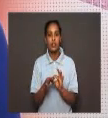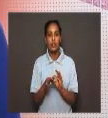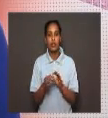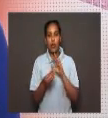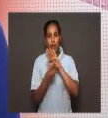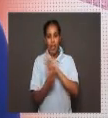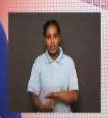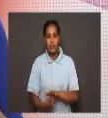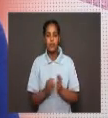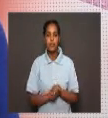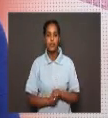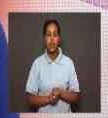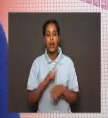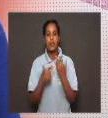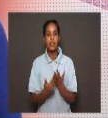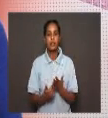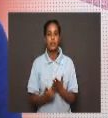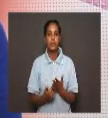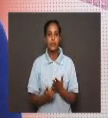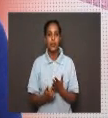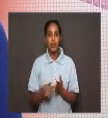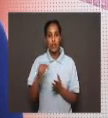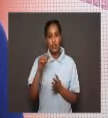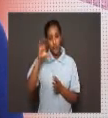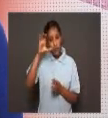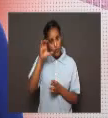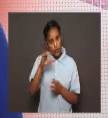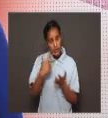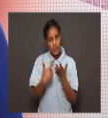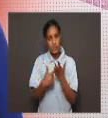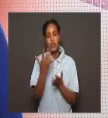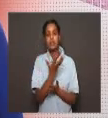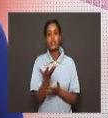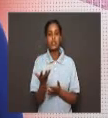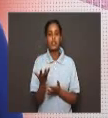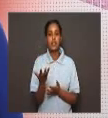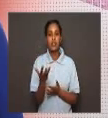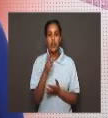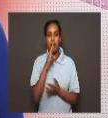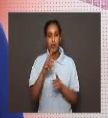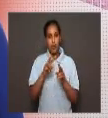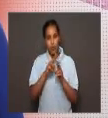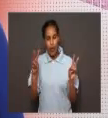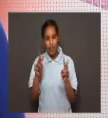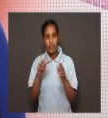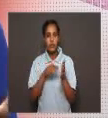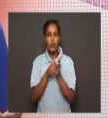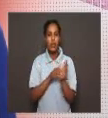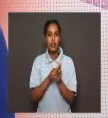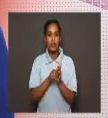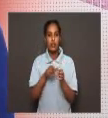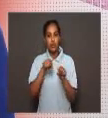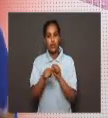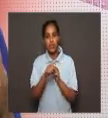dominate. However, the forces in these substances are quite weak, so